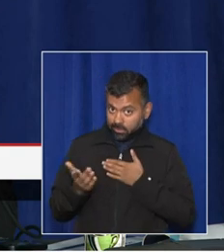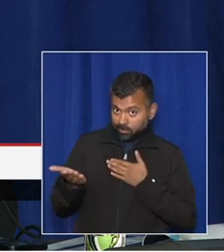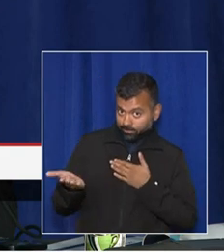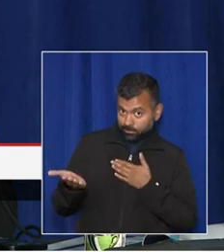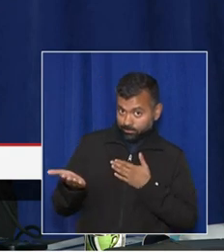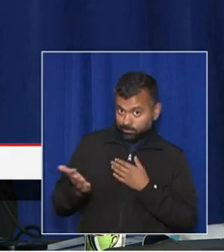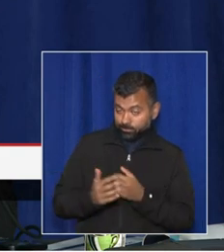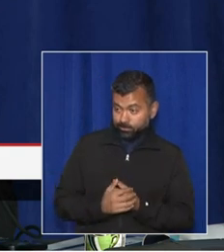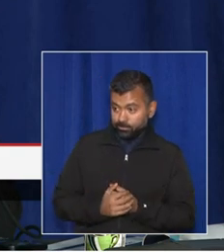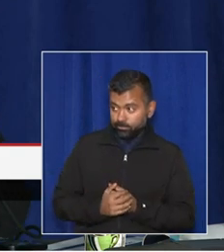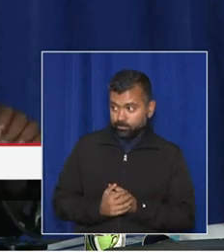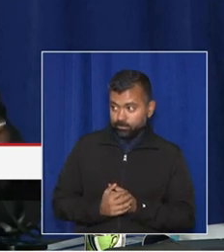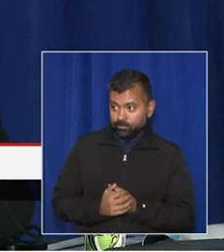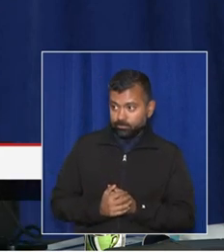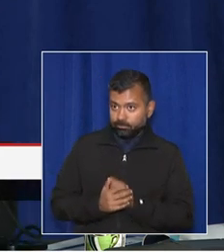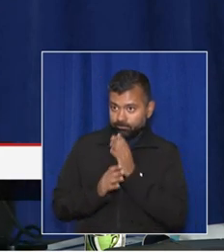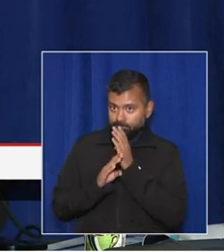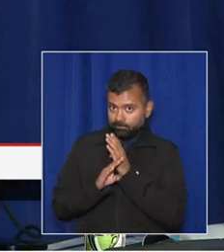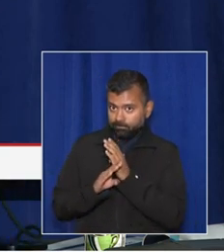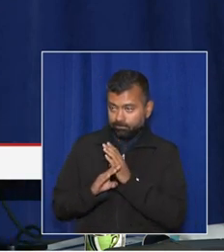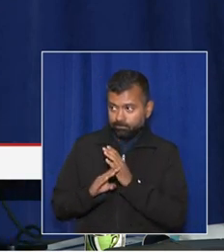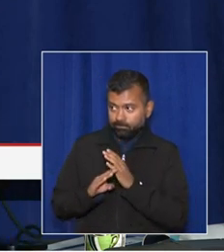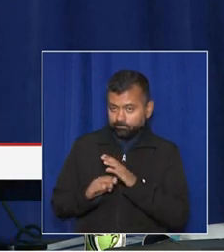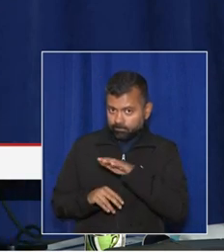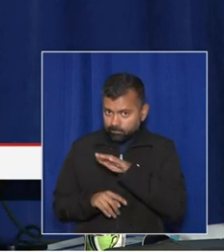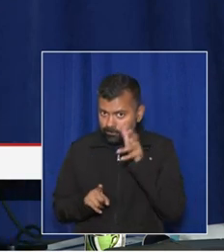Andre, can you hear us?